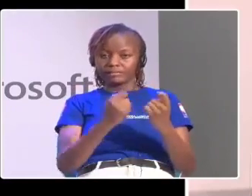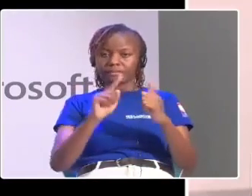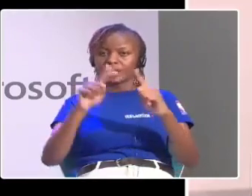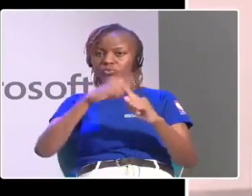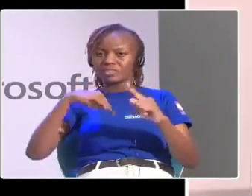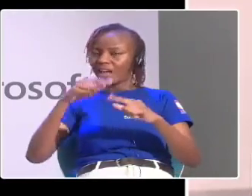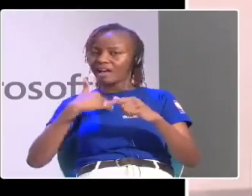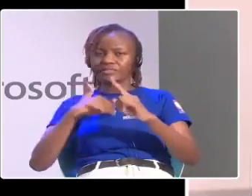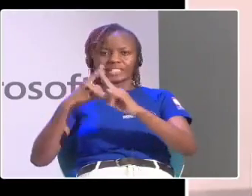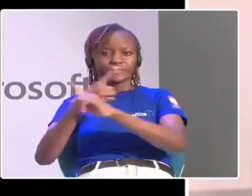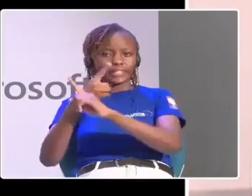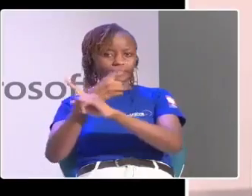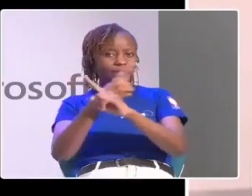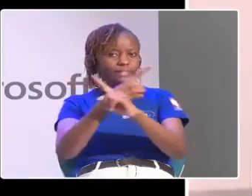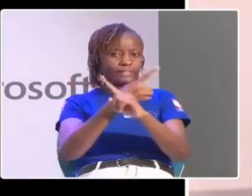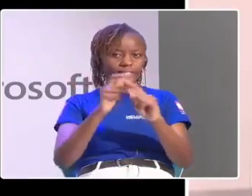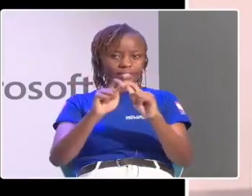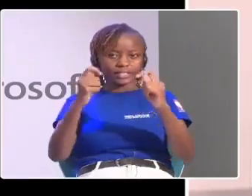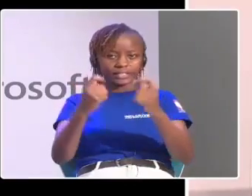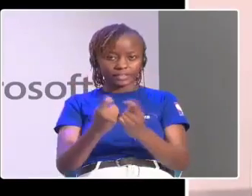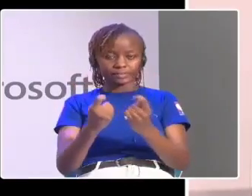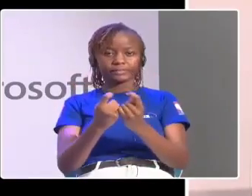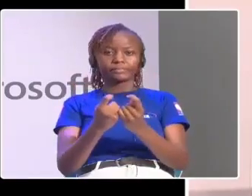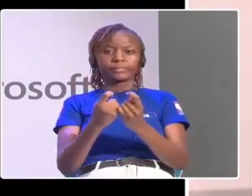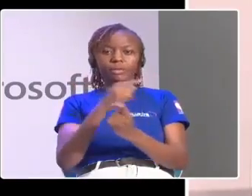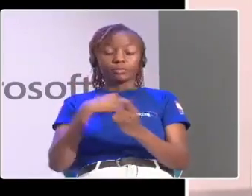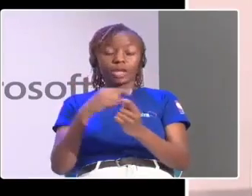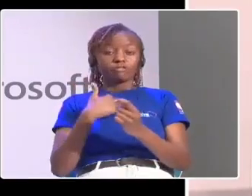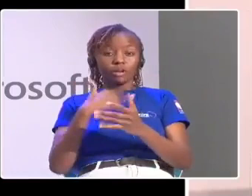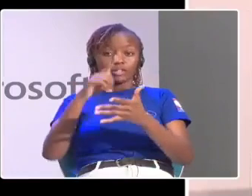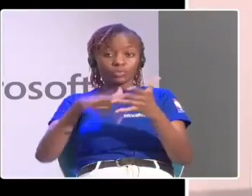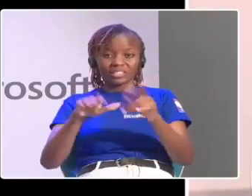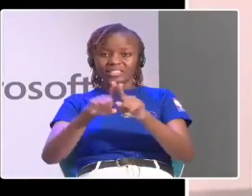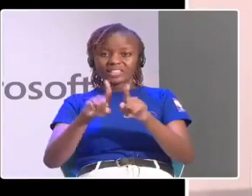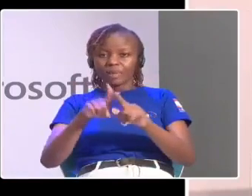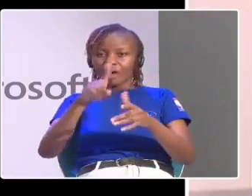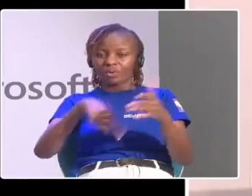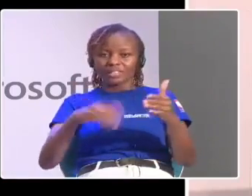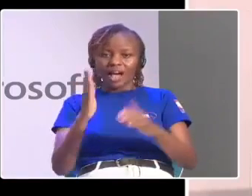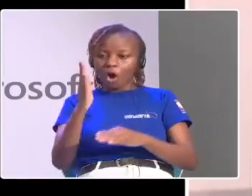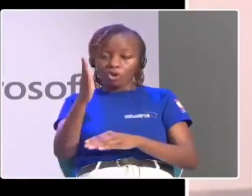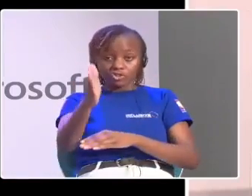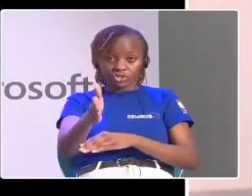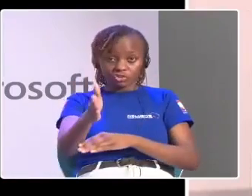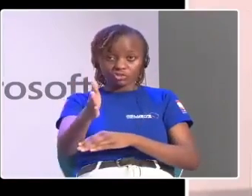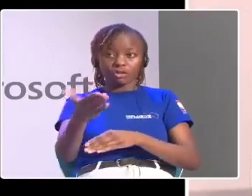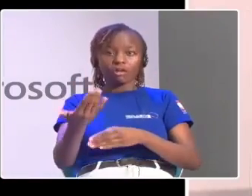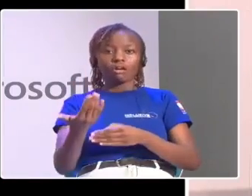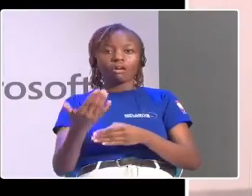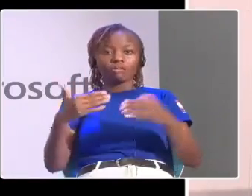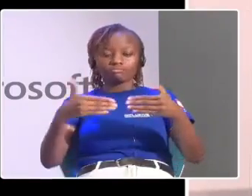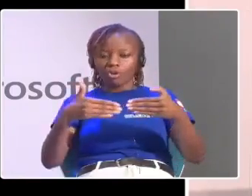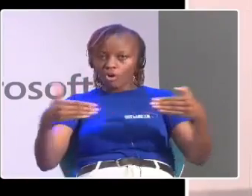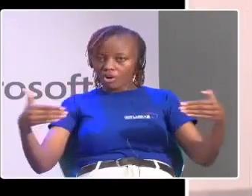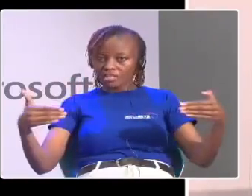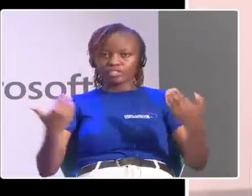many, many, many different teams. And we're working on sort of horizontal programming horizontal education internally and